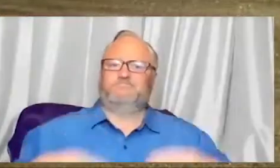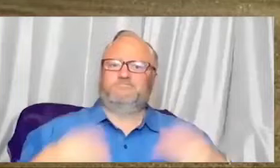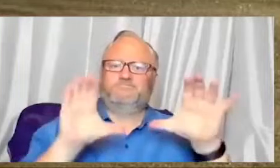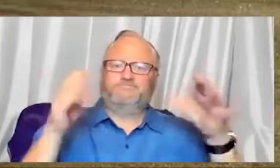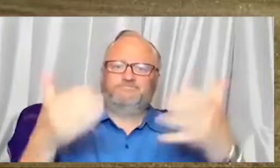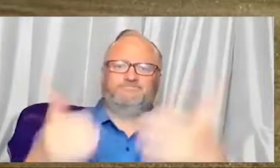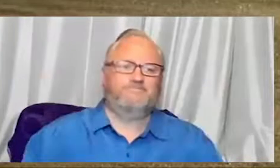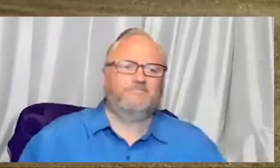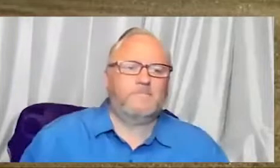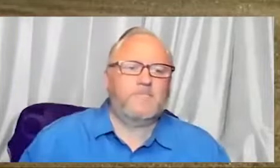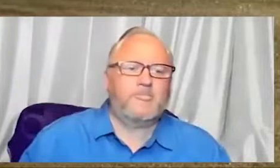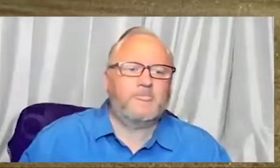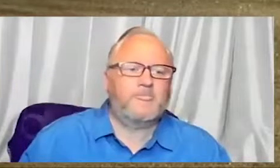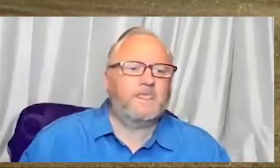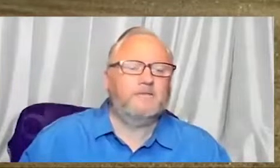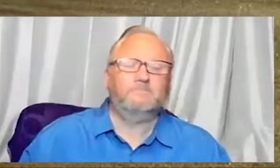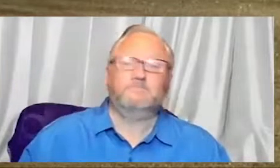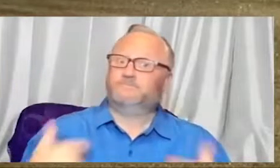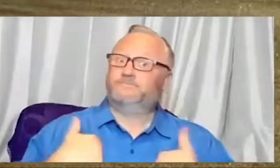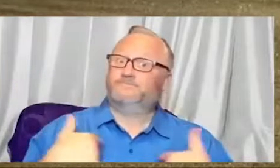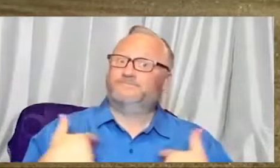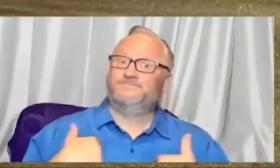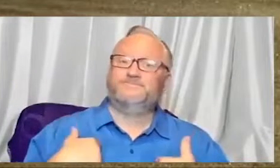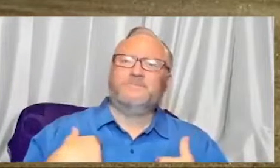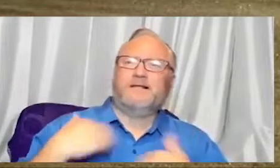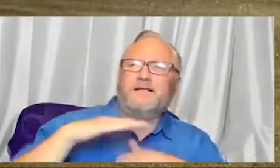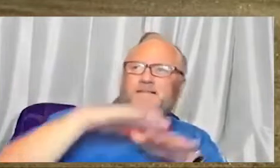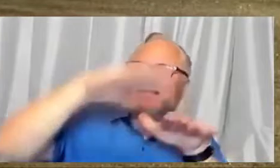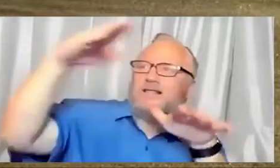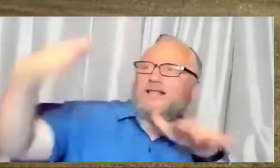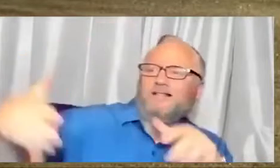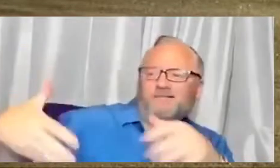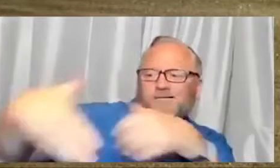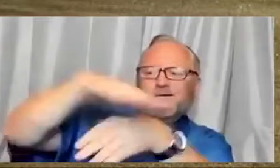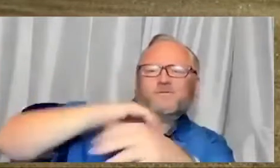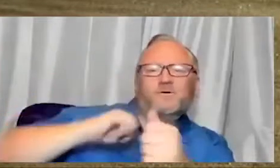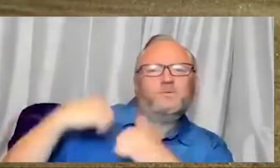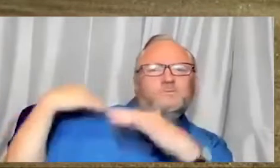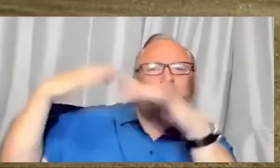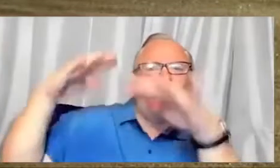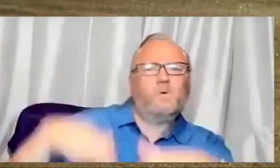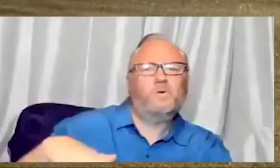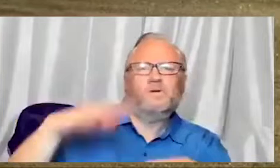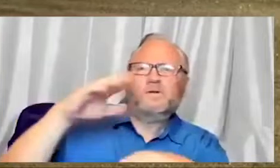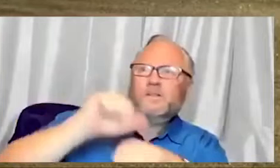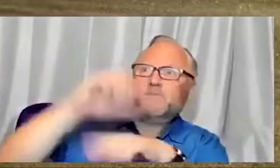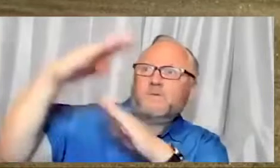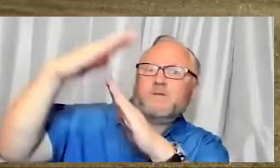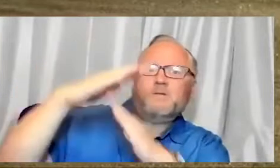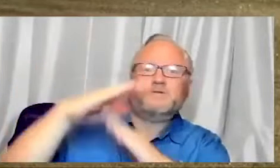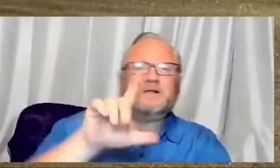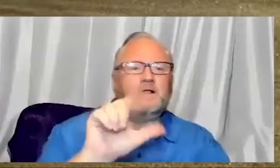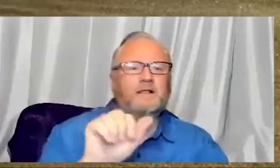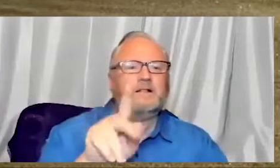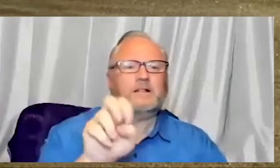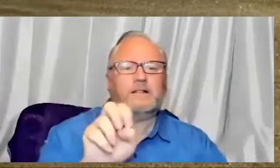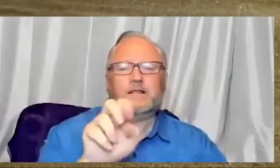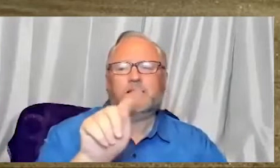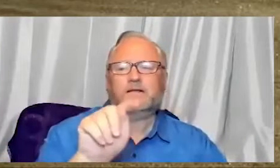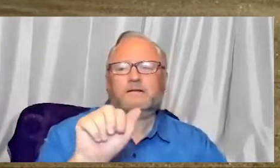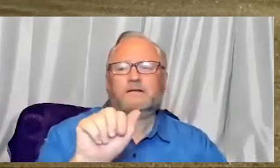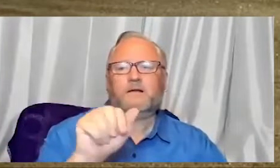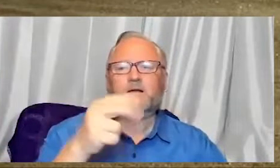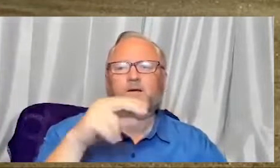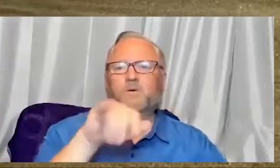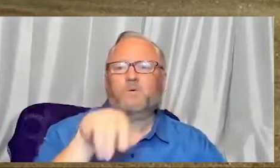I am the snowy hillsides on the mountaintops in Lake Tahoe. As the weather warms, I